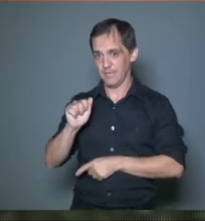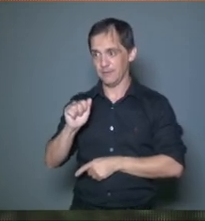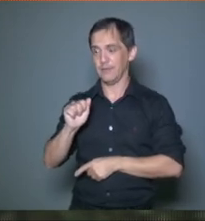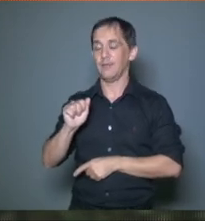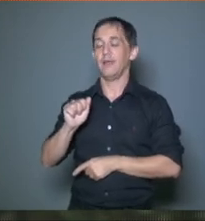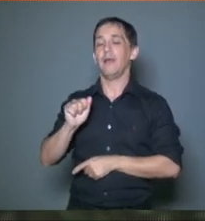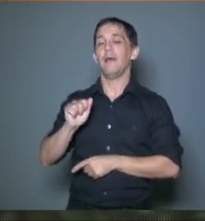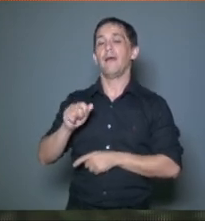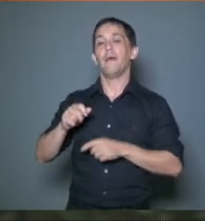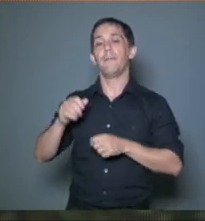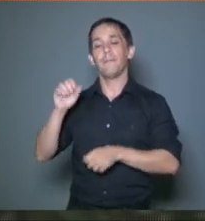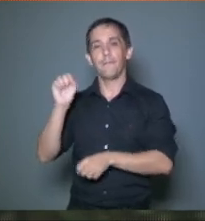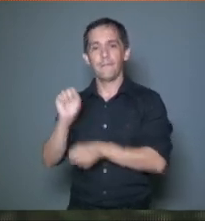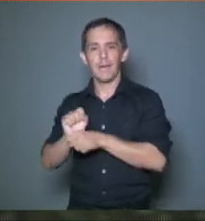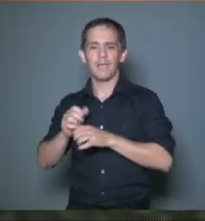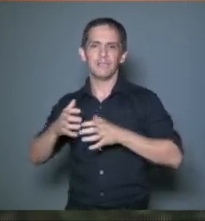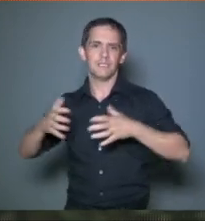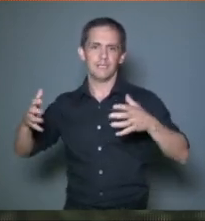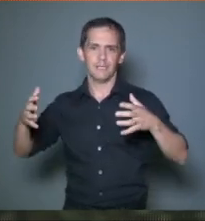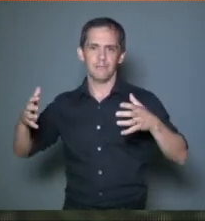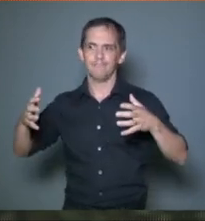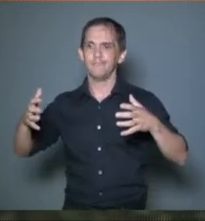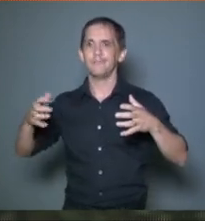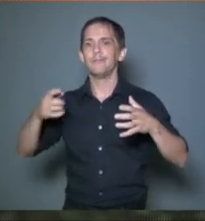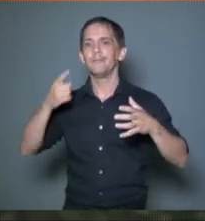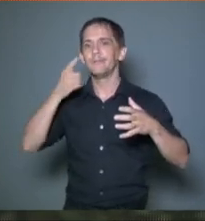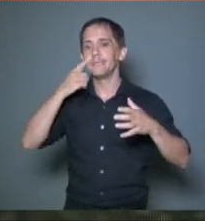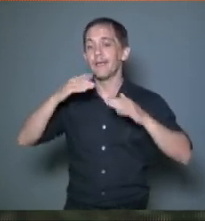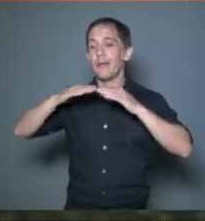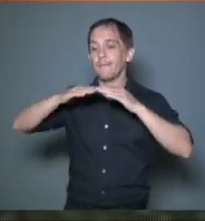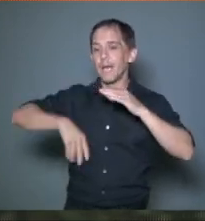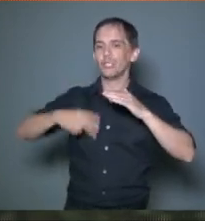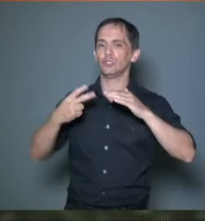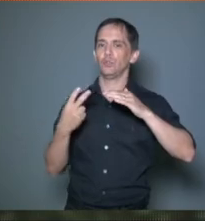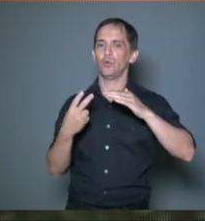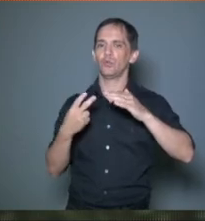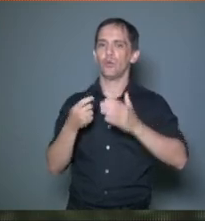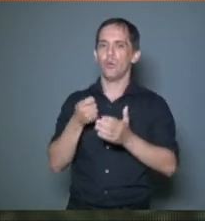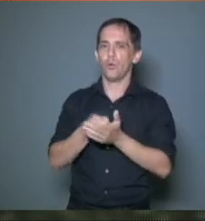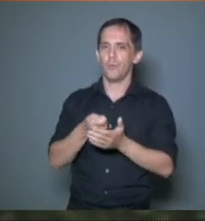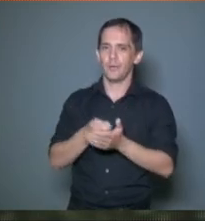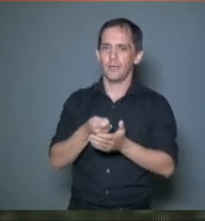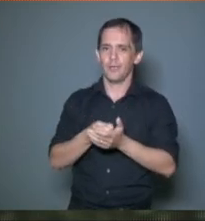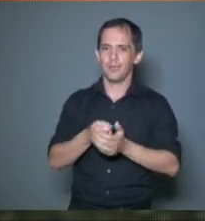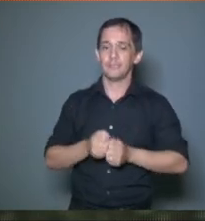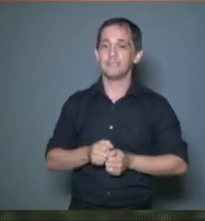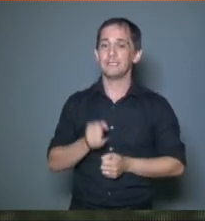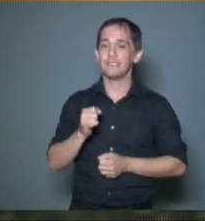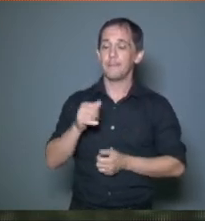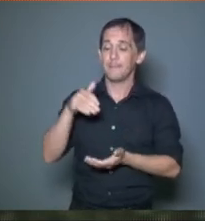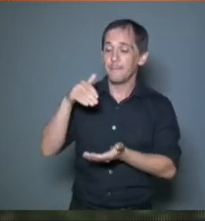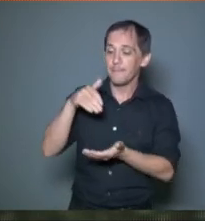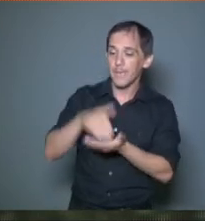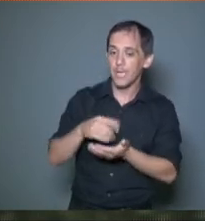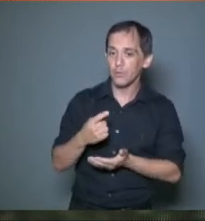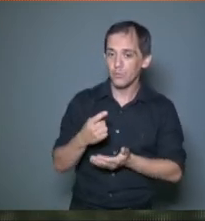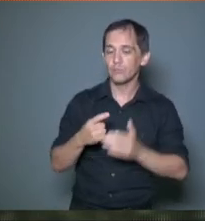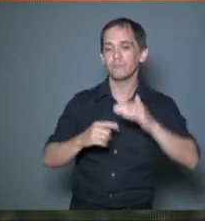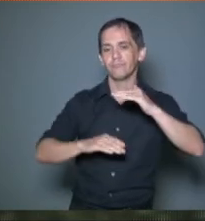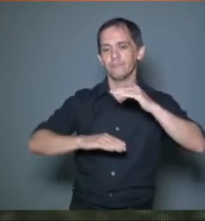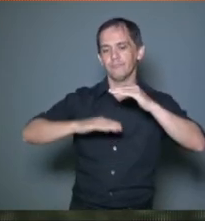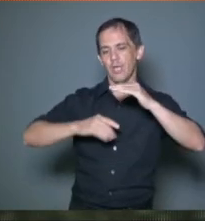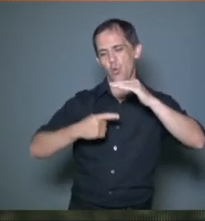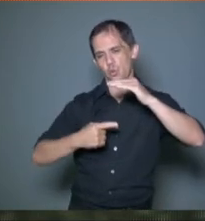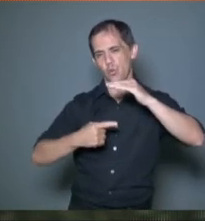Whenever the debt to EBITDA ratio goes above 2, we should stop growing. But when it's close to 1,